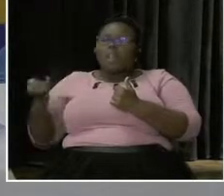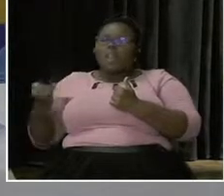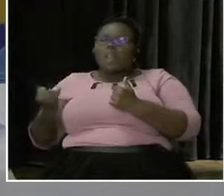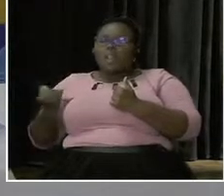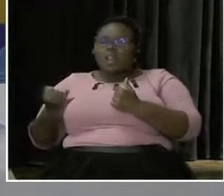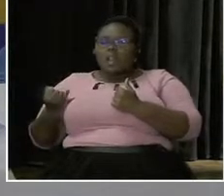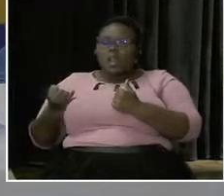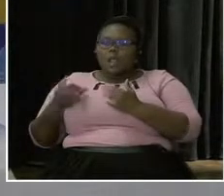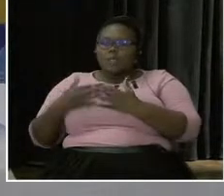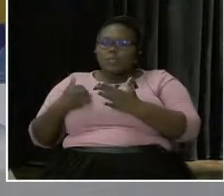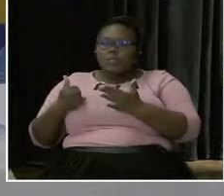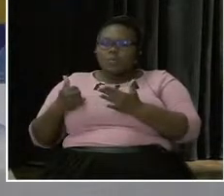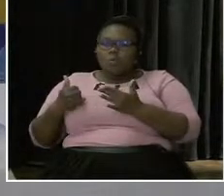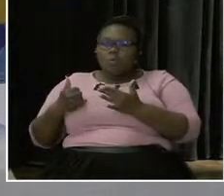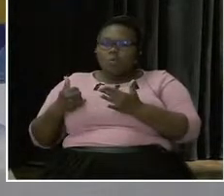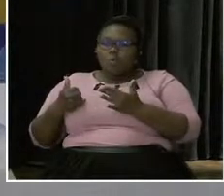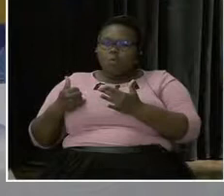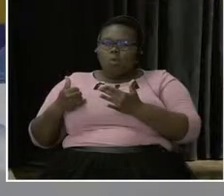previous